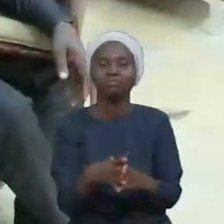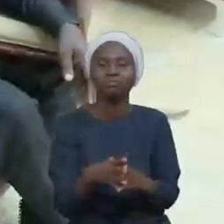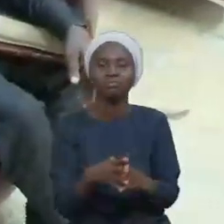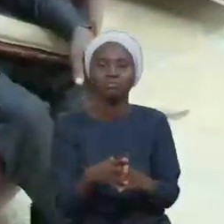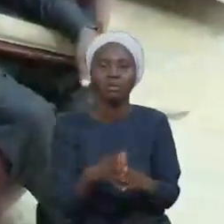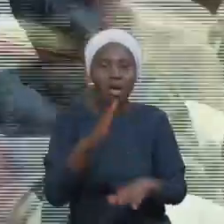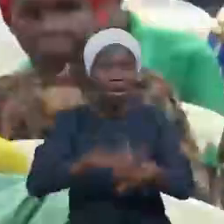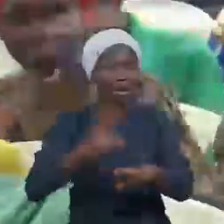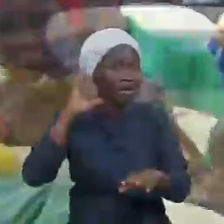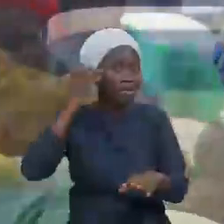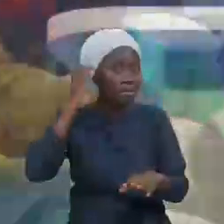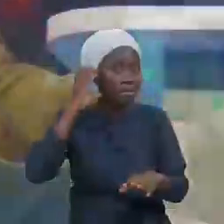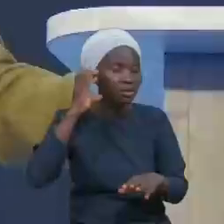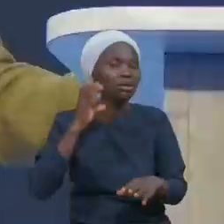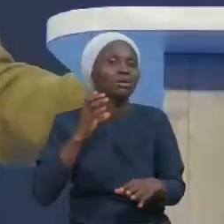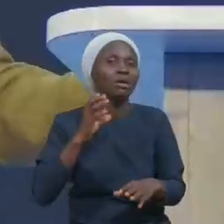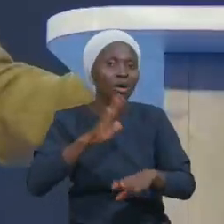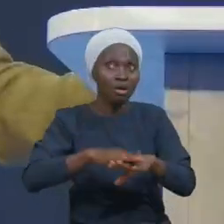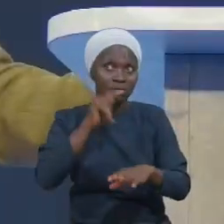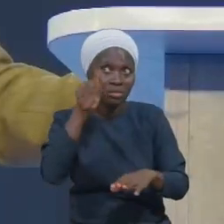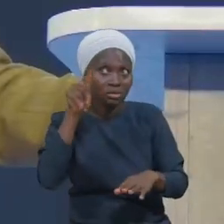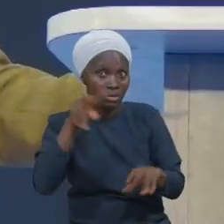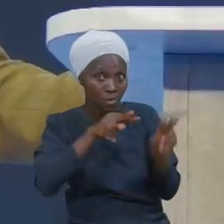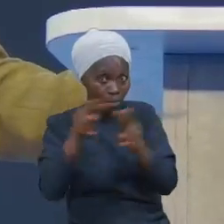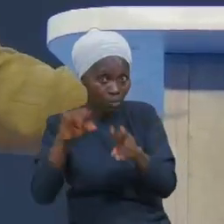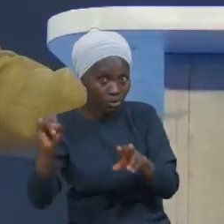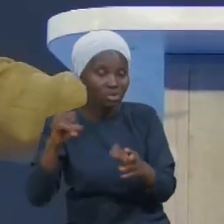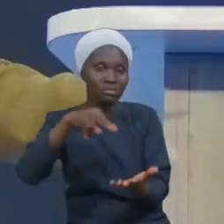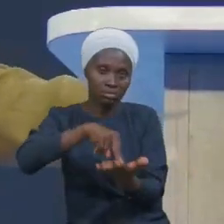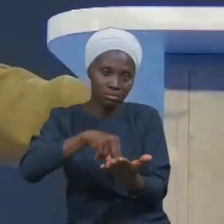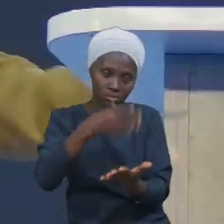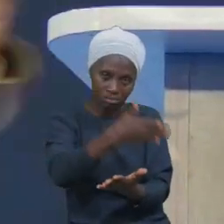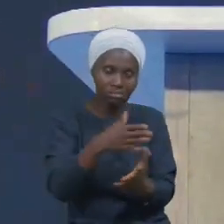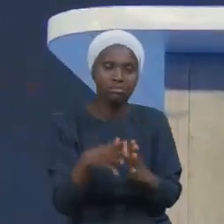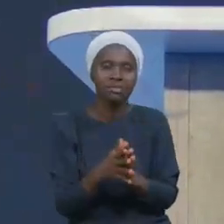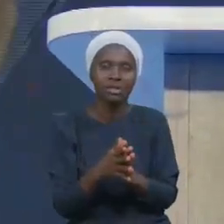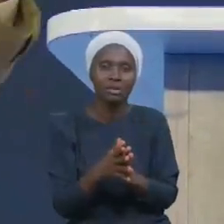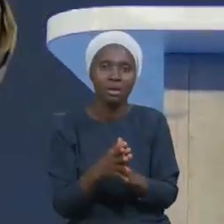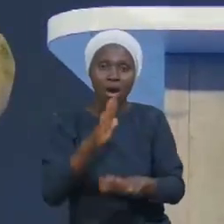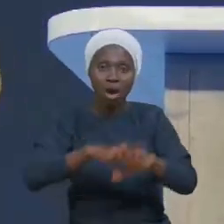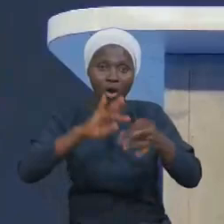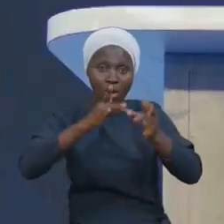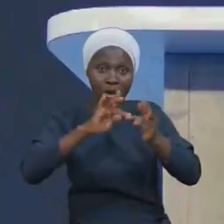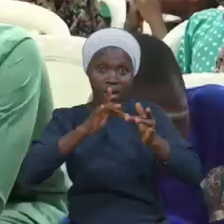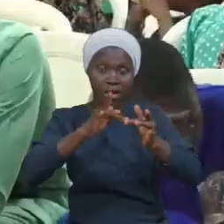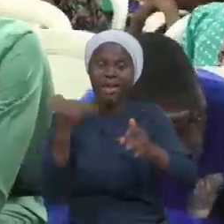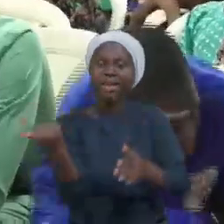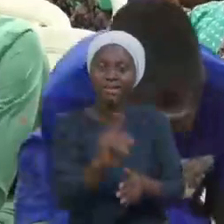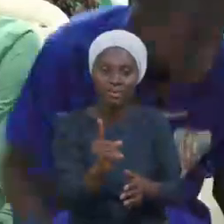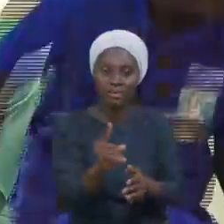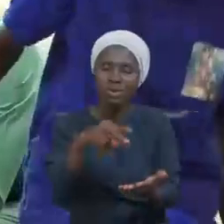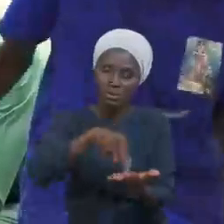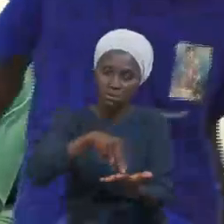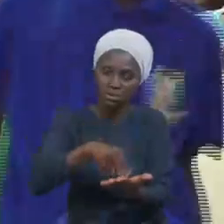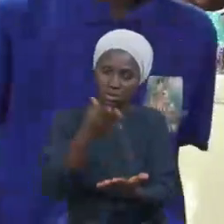Over the radio, stand up there. On television, you are hearing the message, stand up there. Online, anywhere, stand